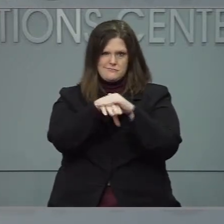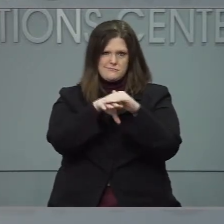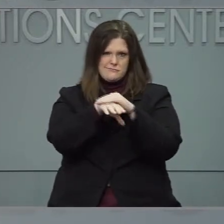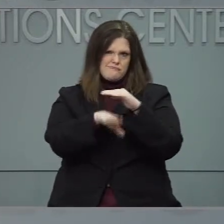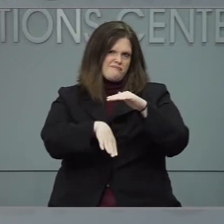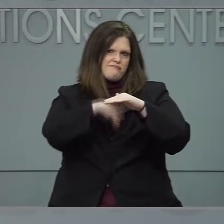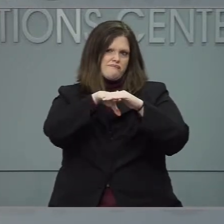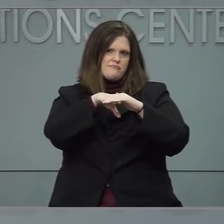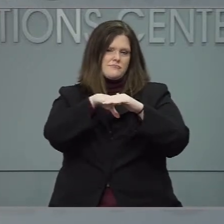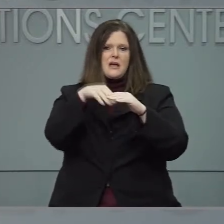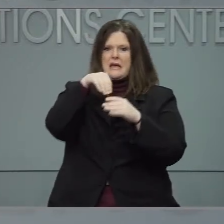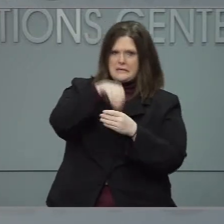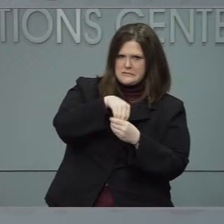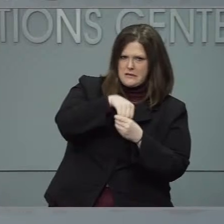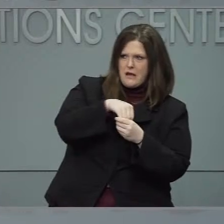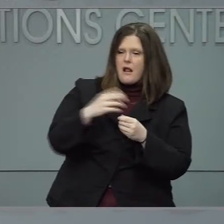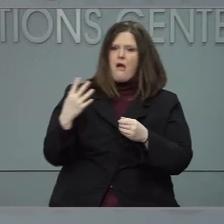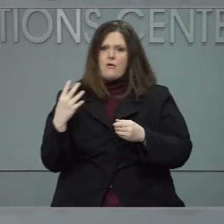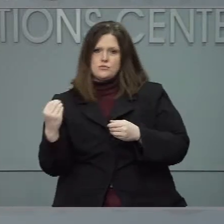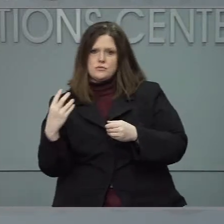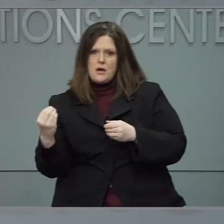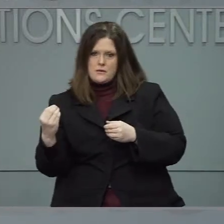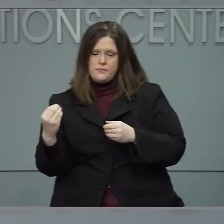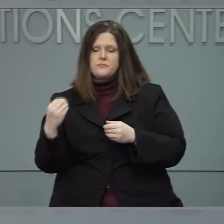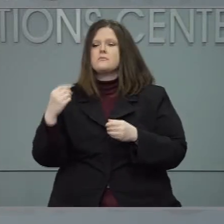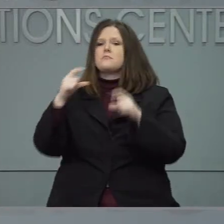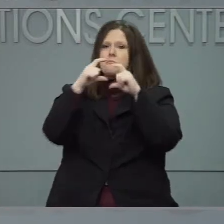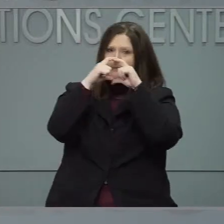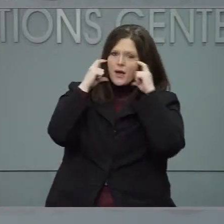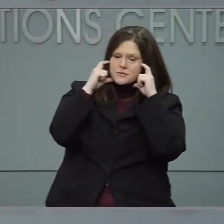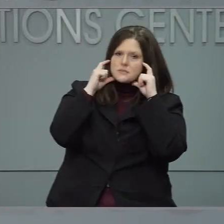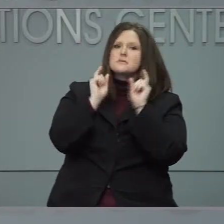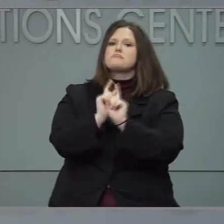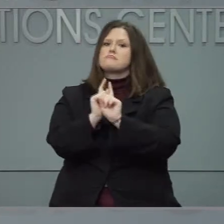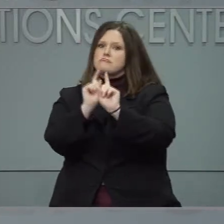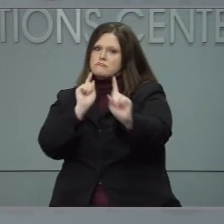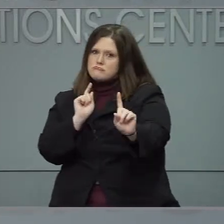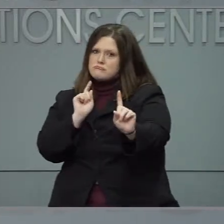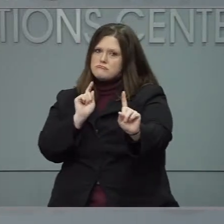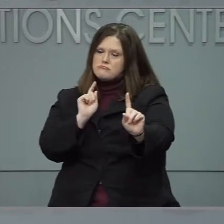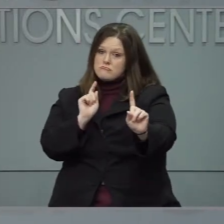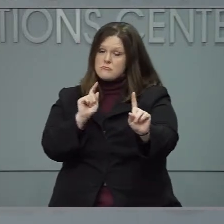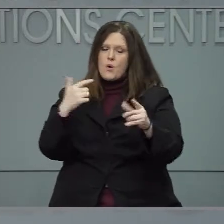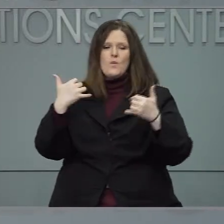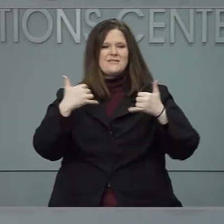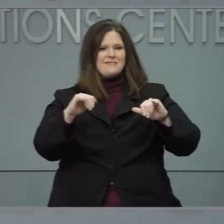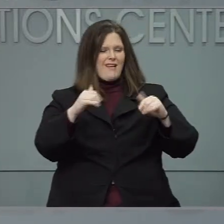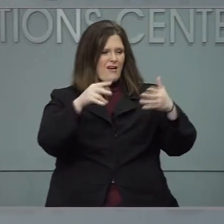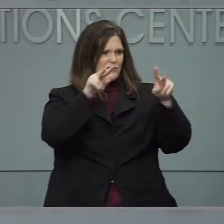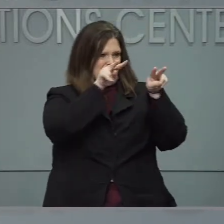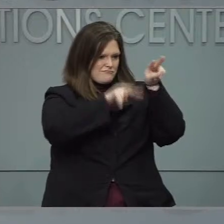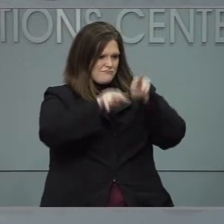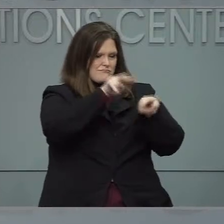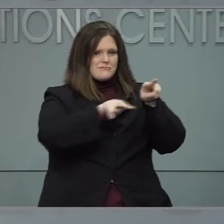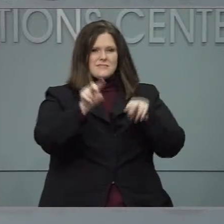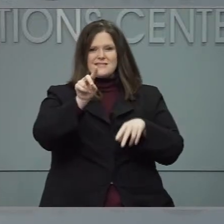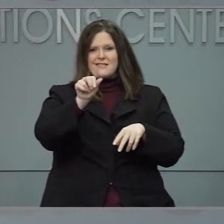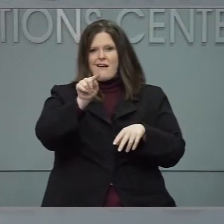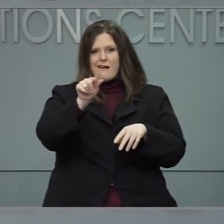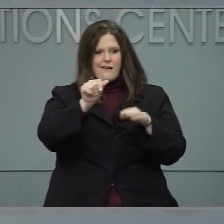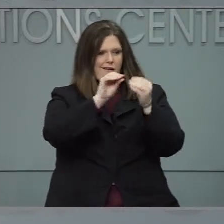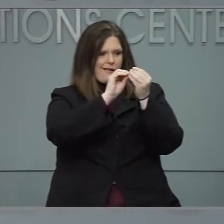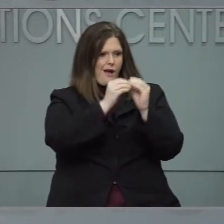We're listening to the health officials and looking at our numbers. If we continue to make progress, we hope